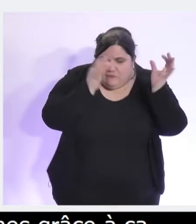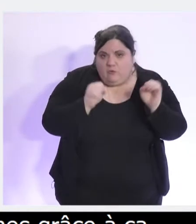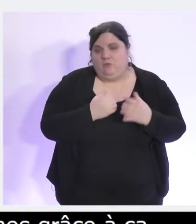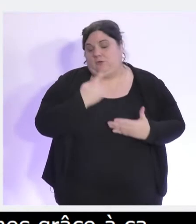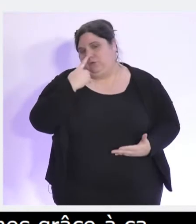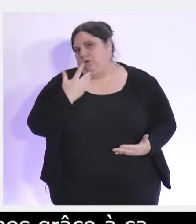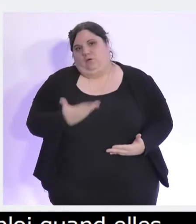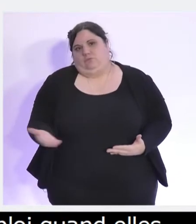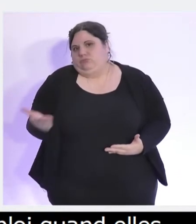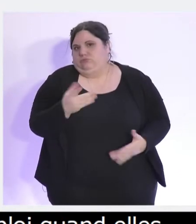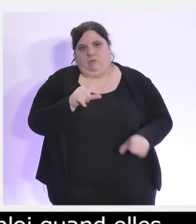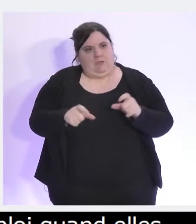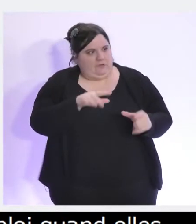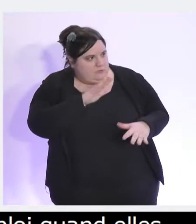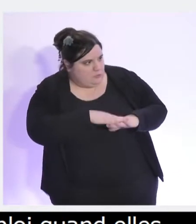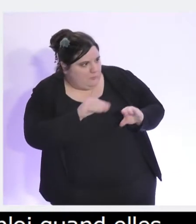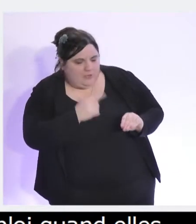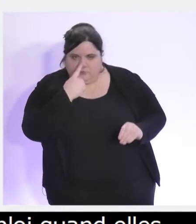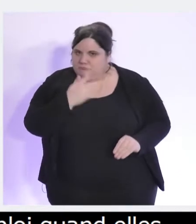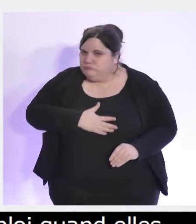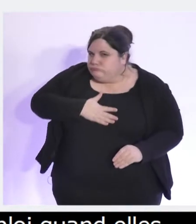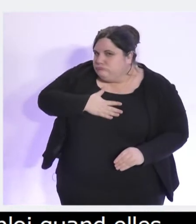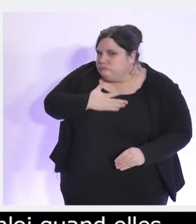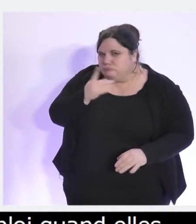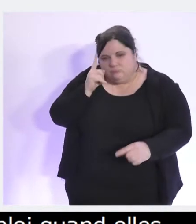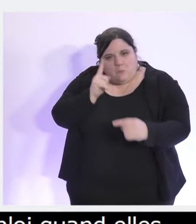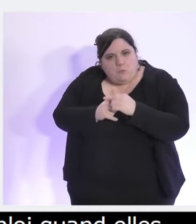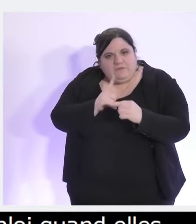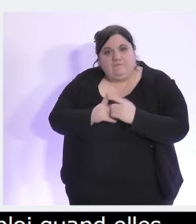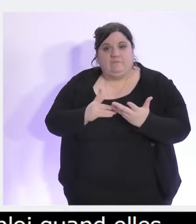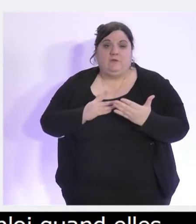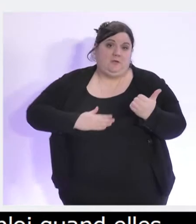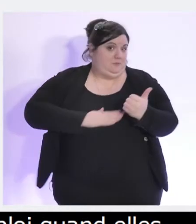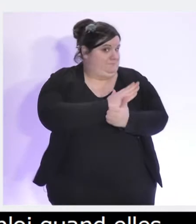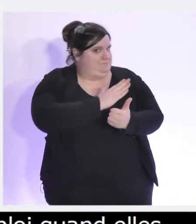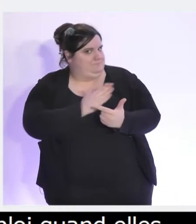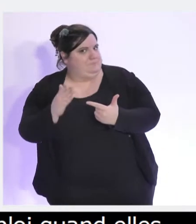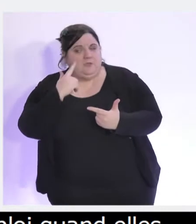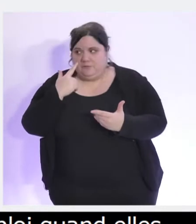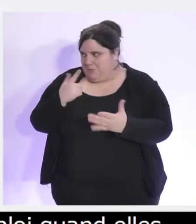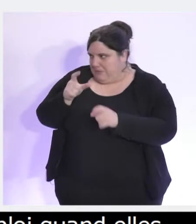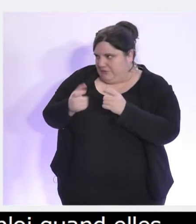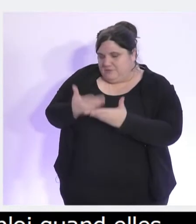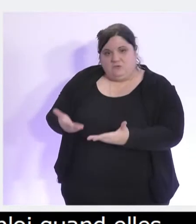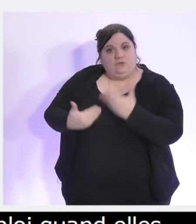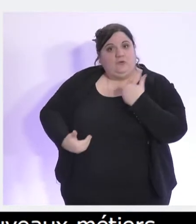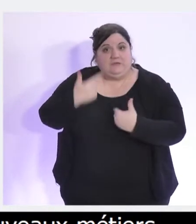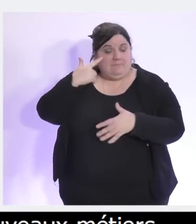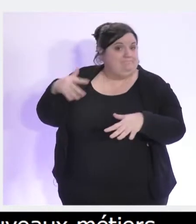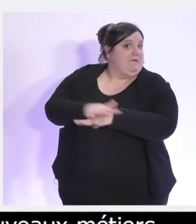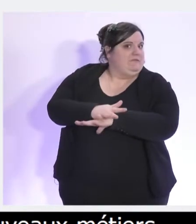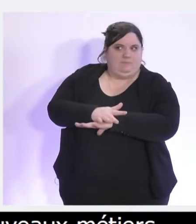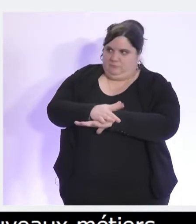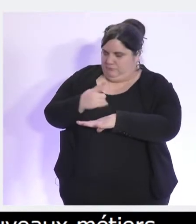It removes bias on disabled people, and last year the